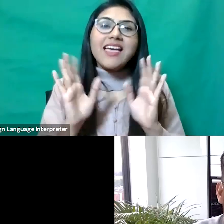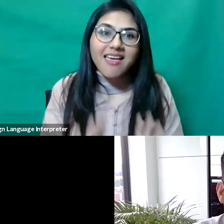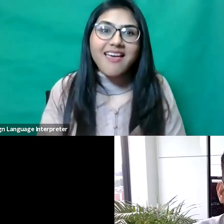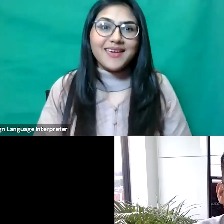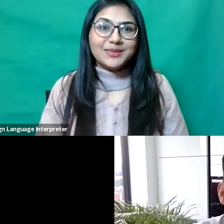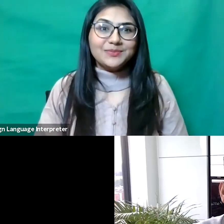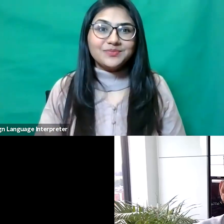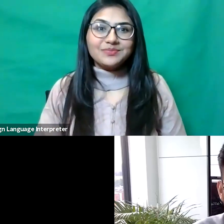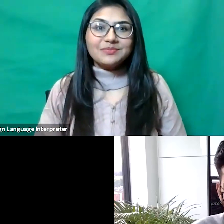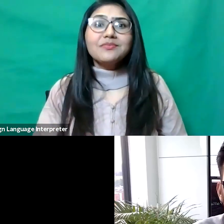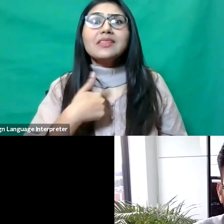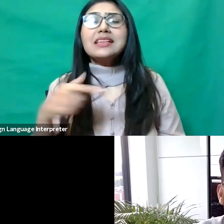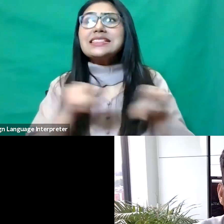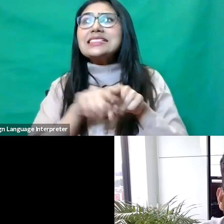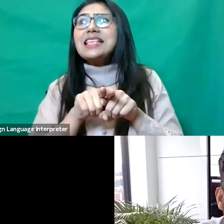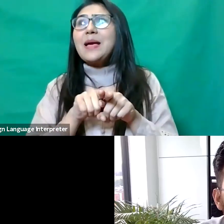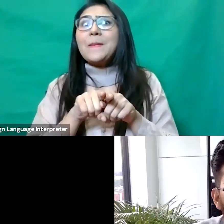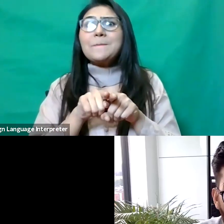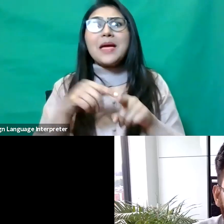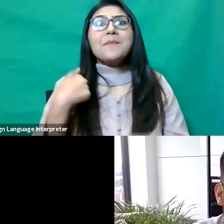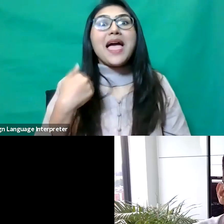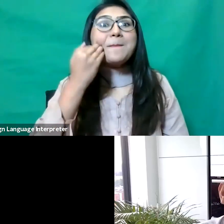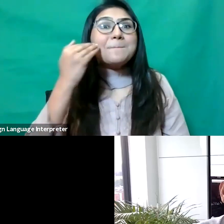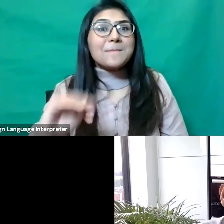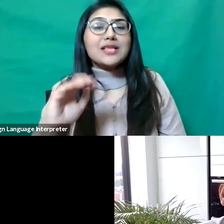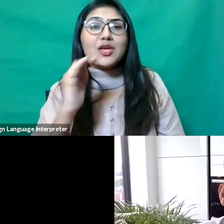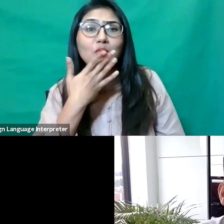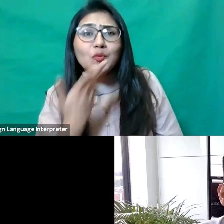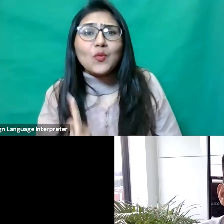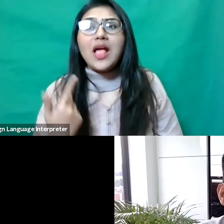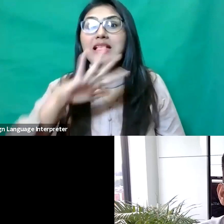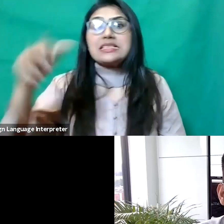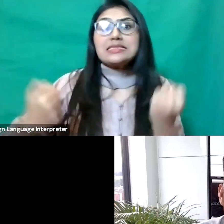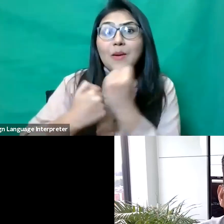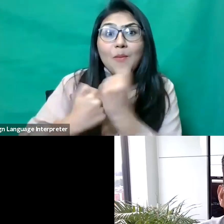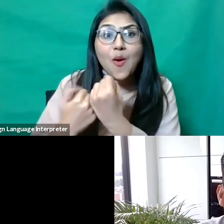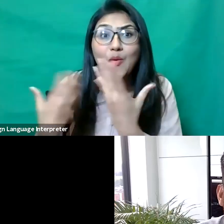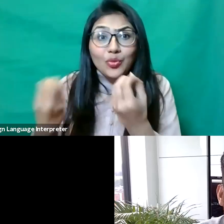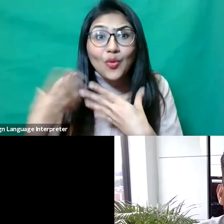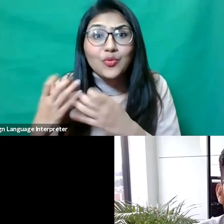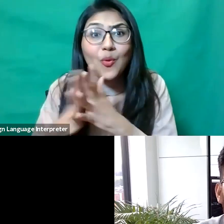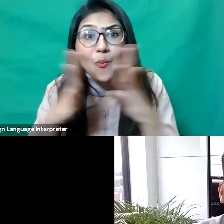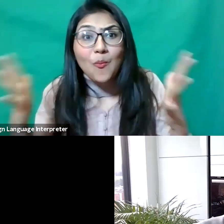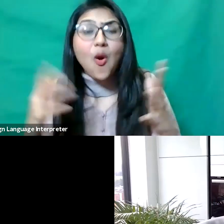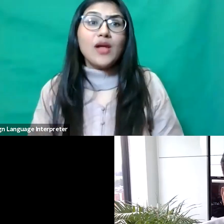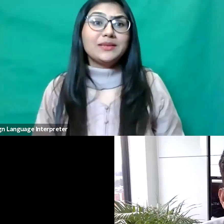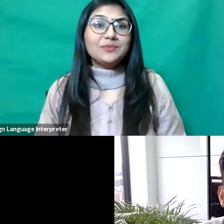a reception in primary school, I had a lot of support to improve my